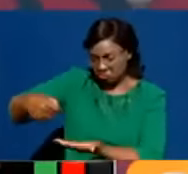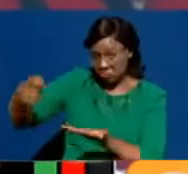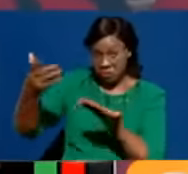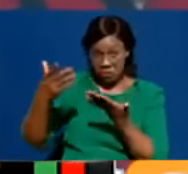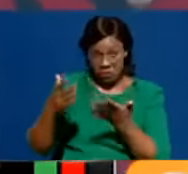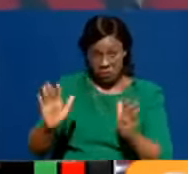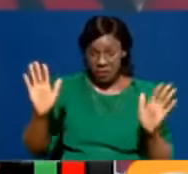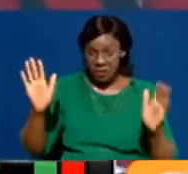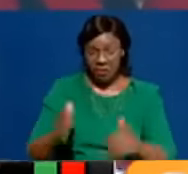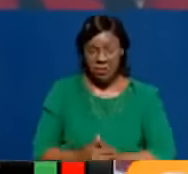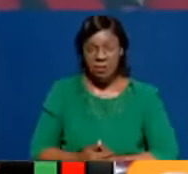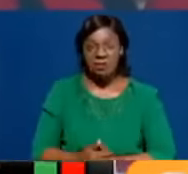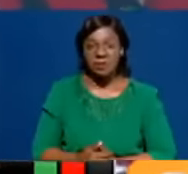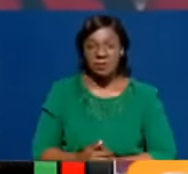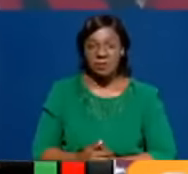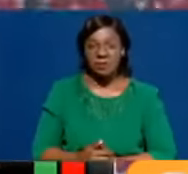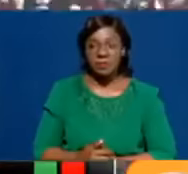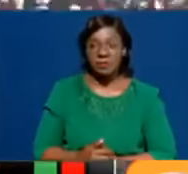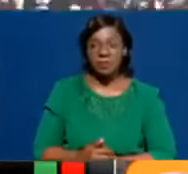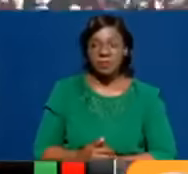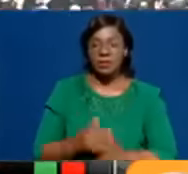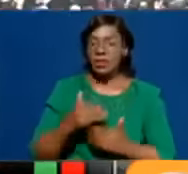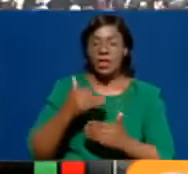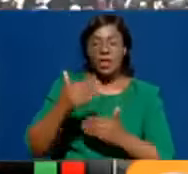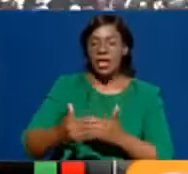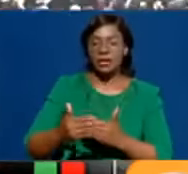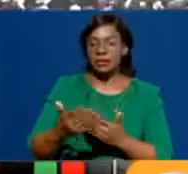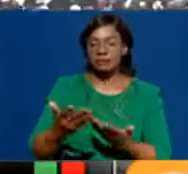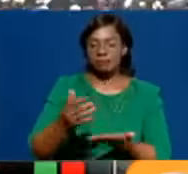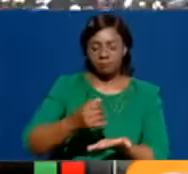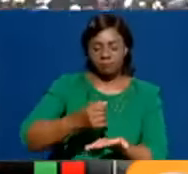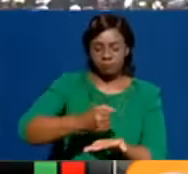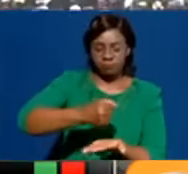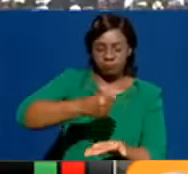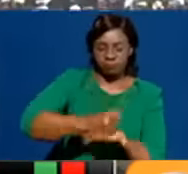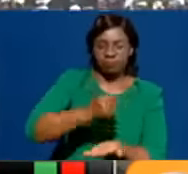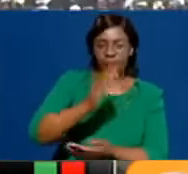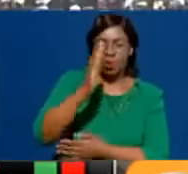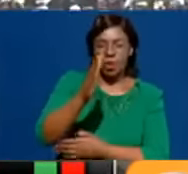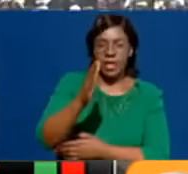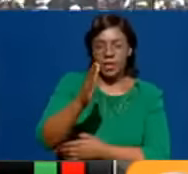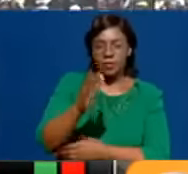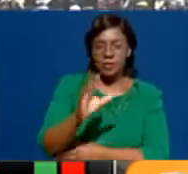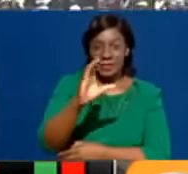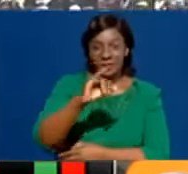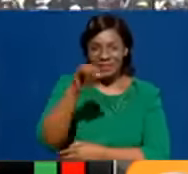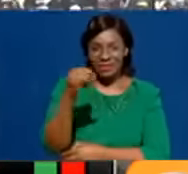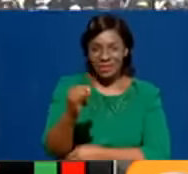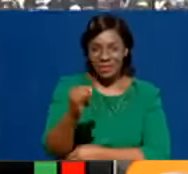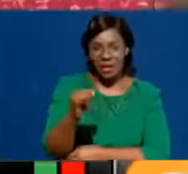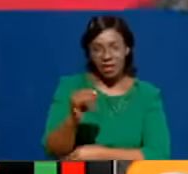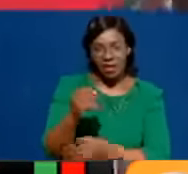whereupon they will be sealed with the seal of the Chief Justice of